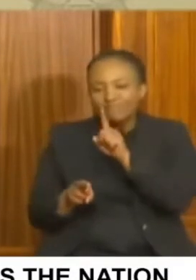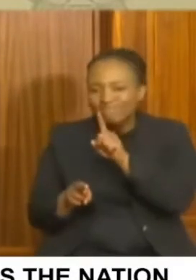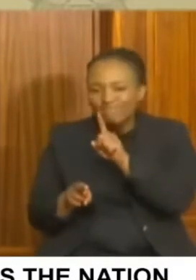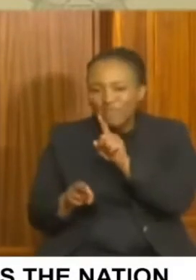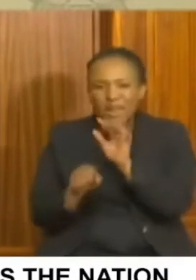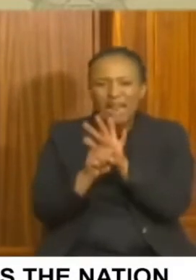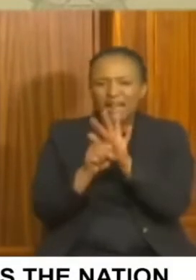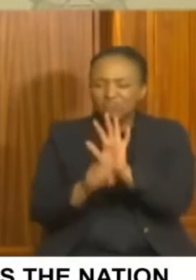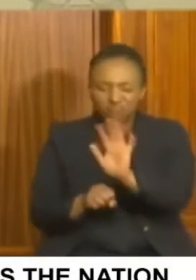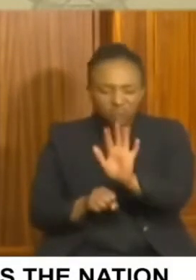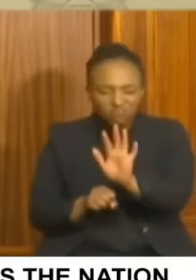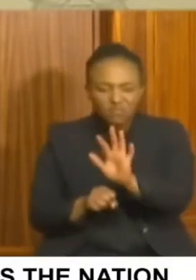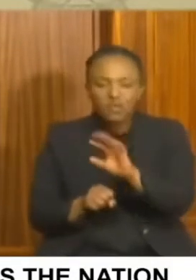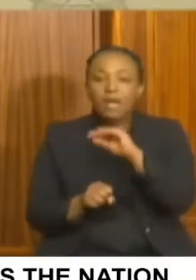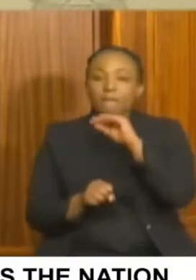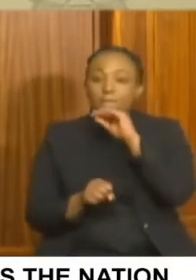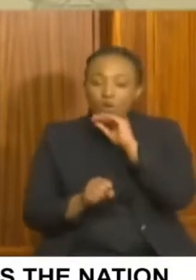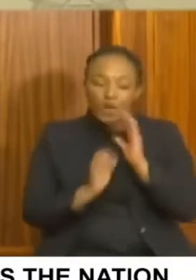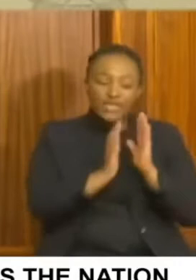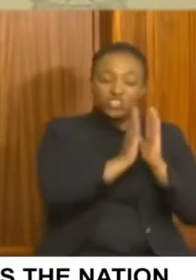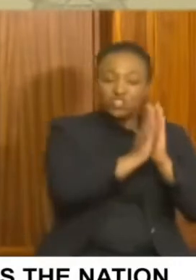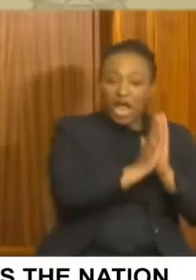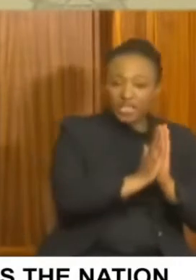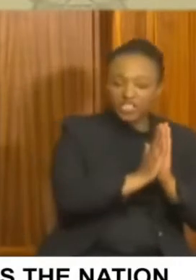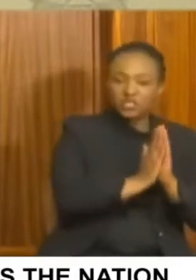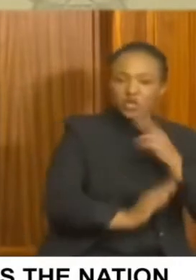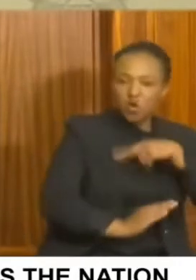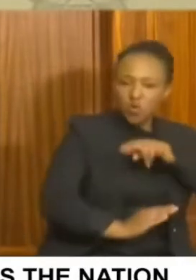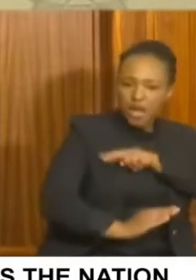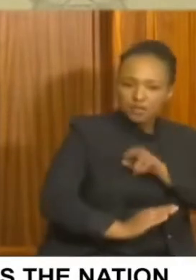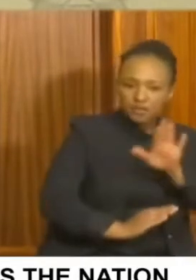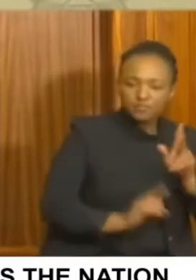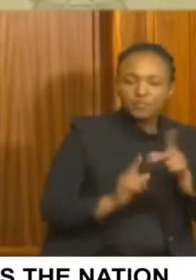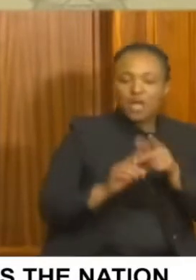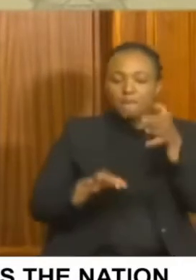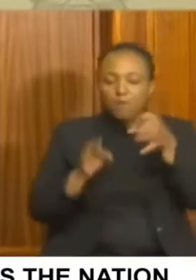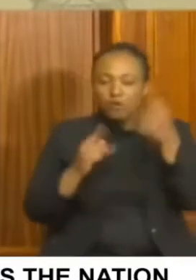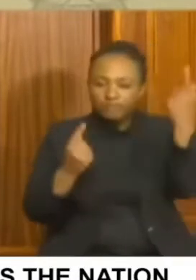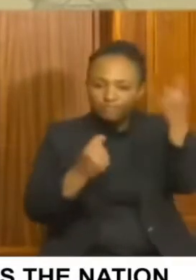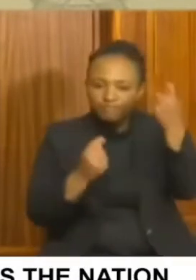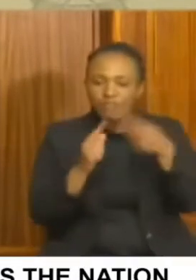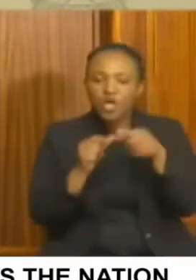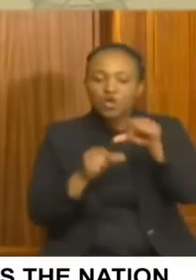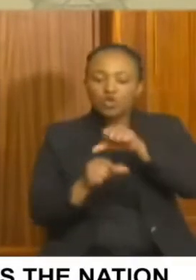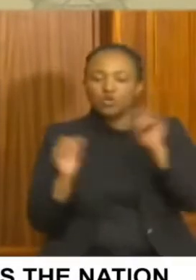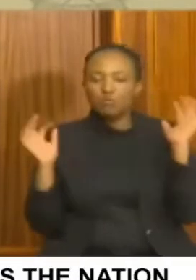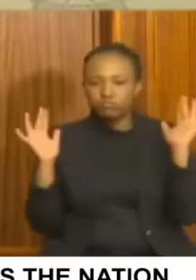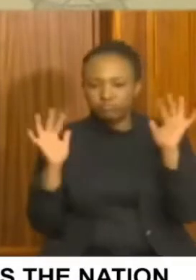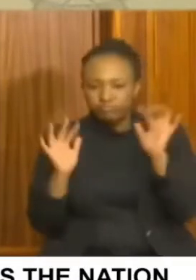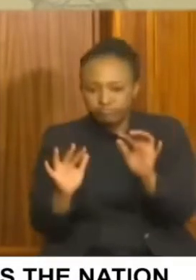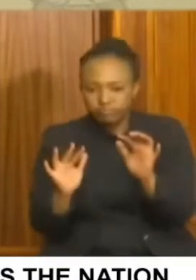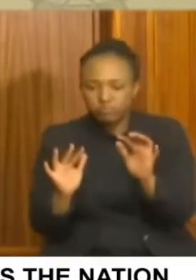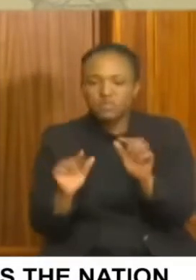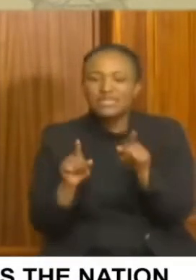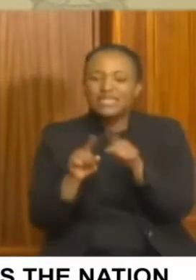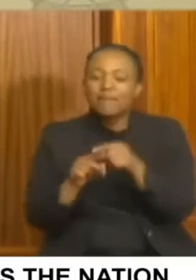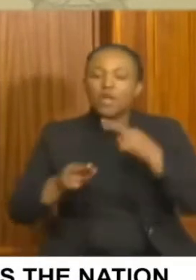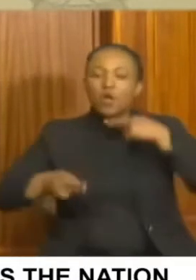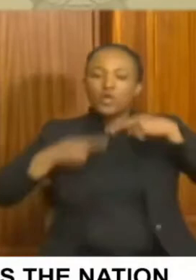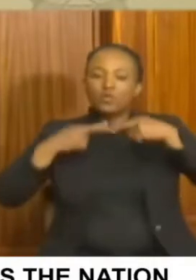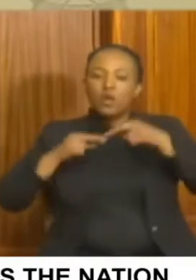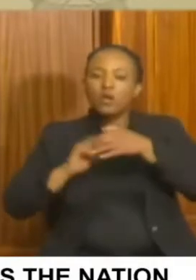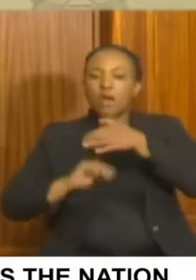What's 50% of 100? Religious services, political events, and social gatherings, as well as